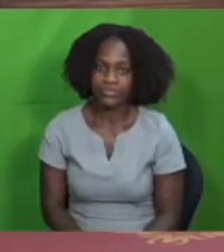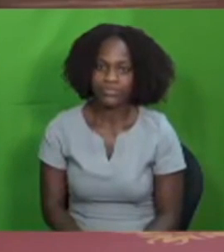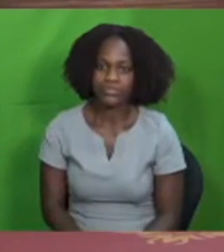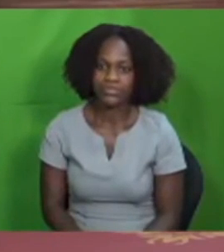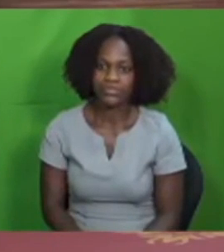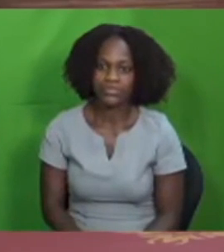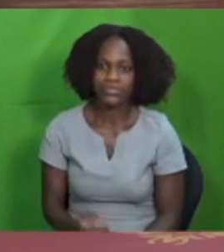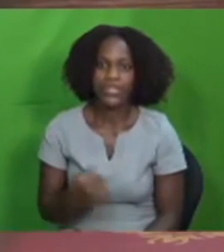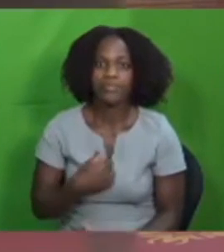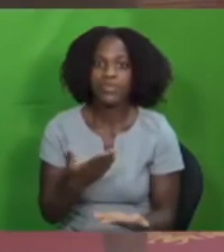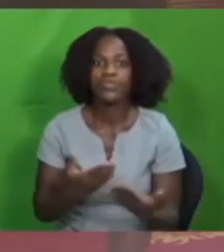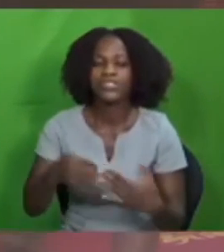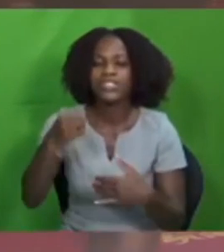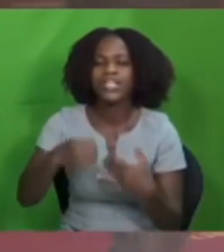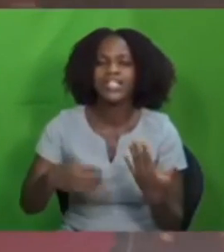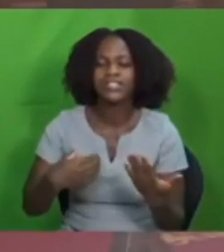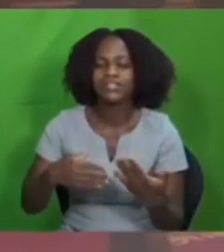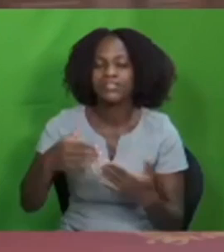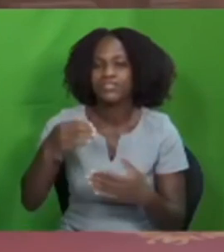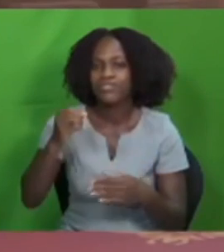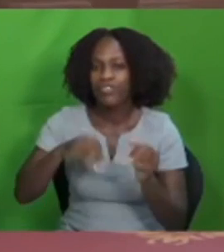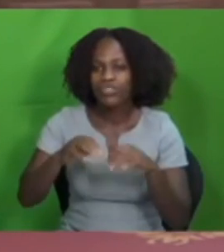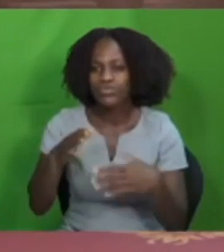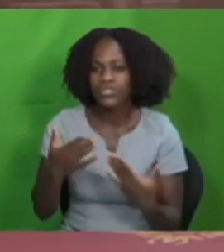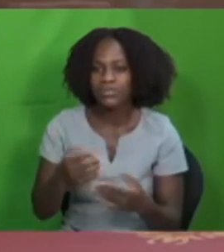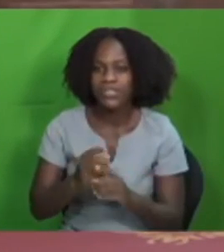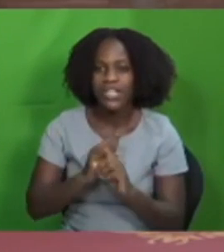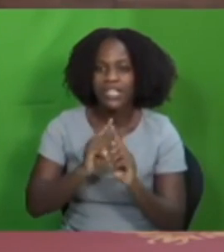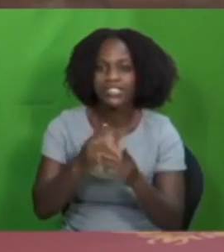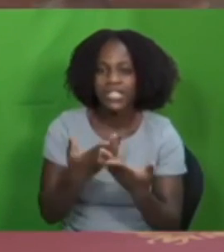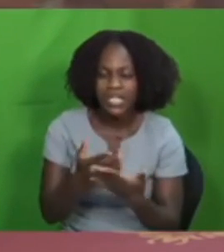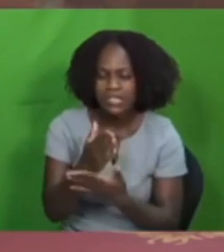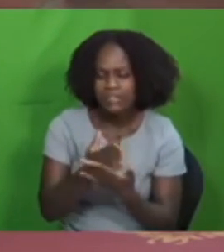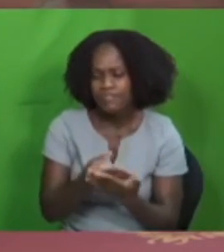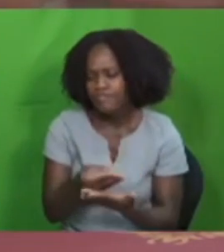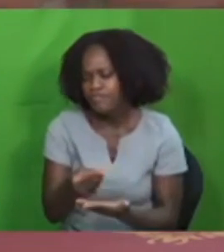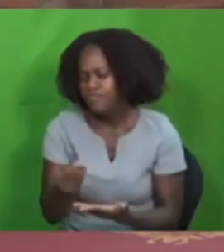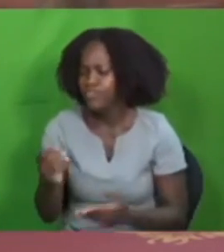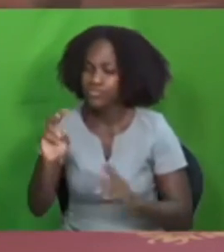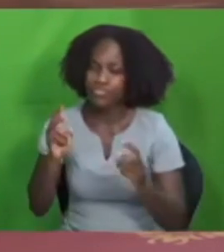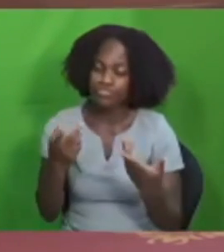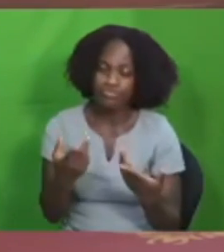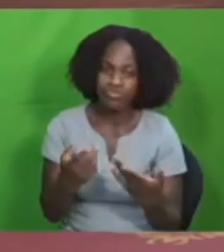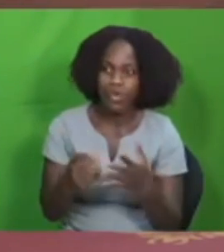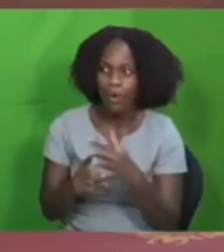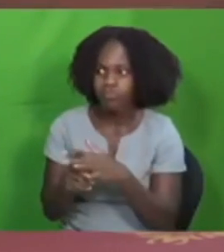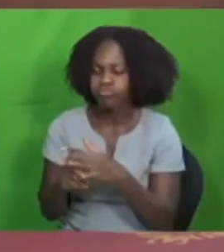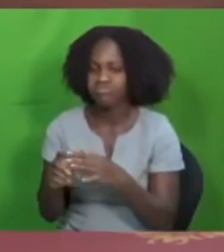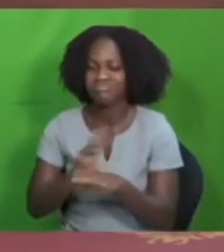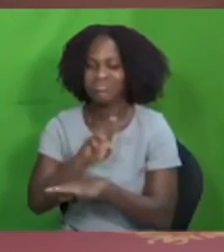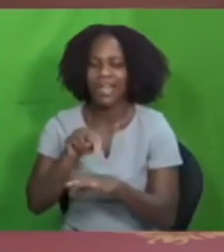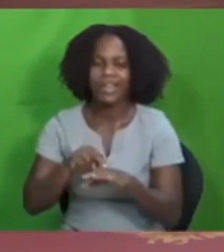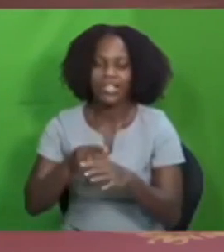to end my contribution by just responding to a few issues that have come up in the